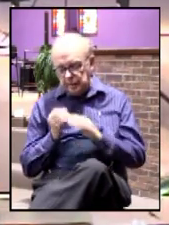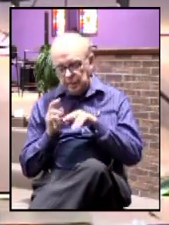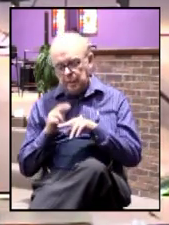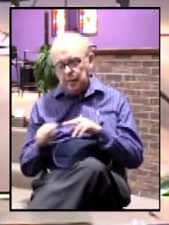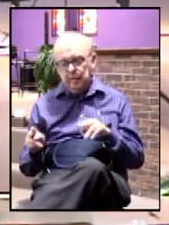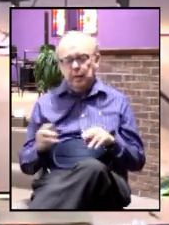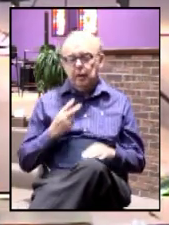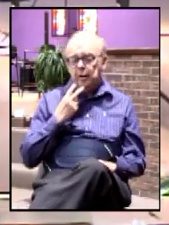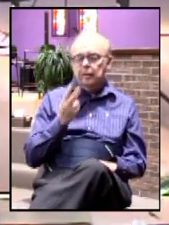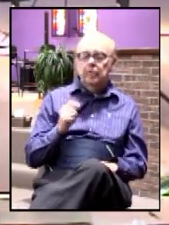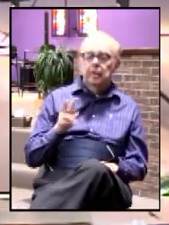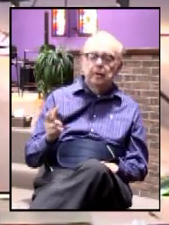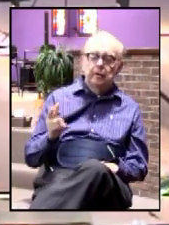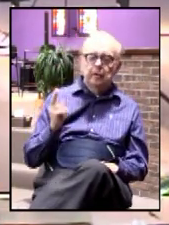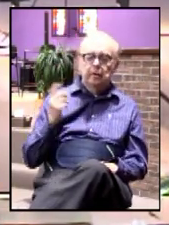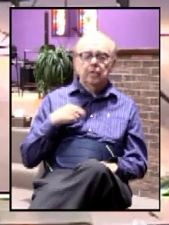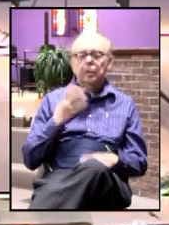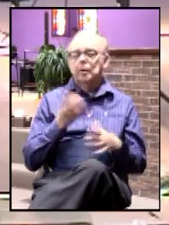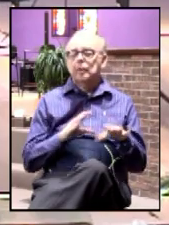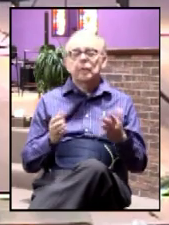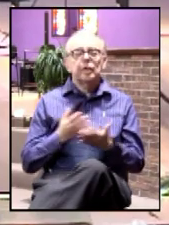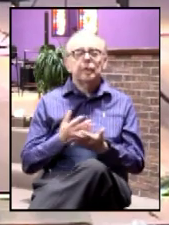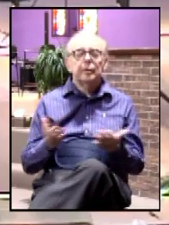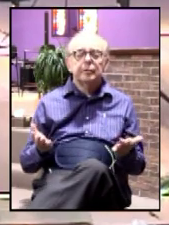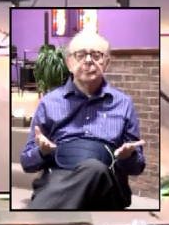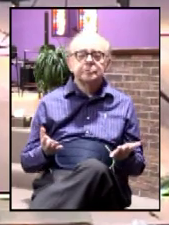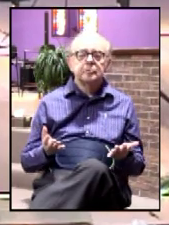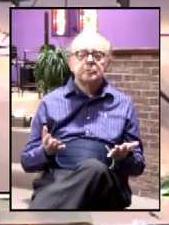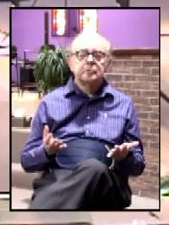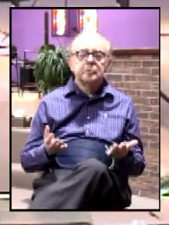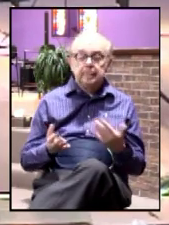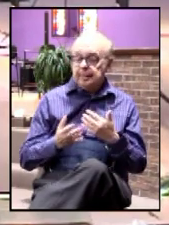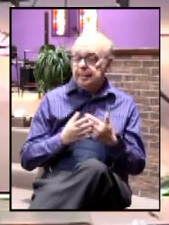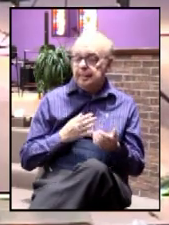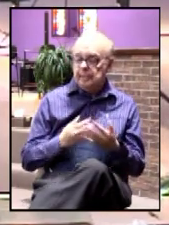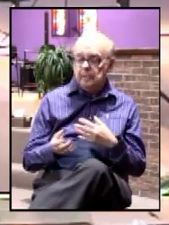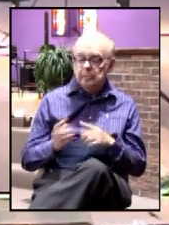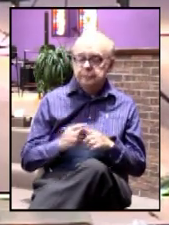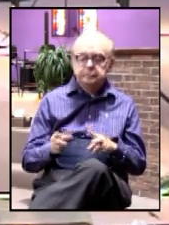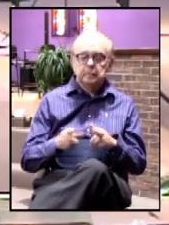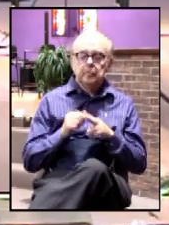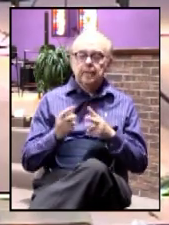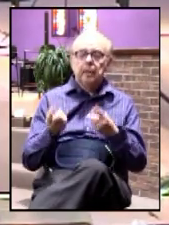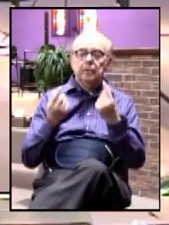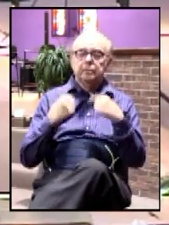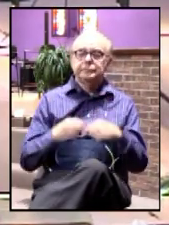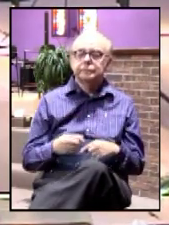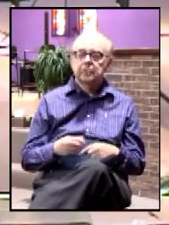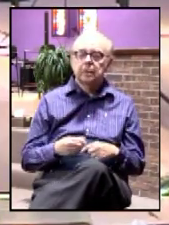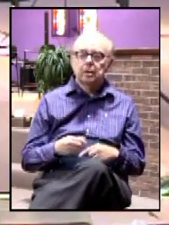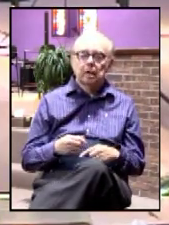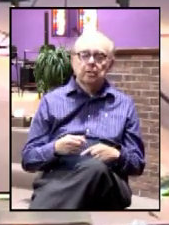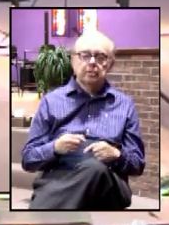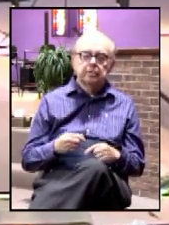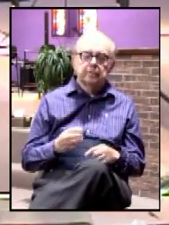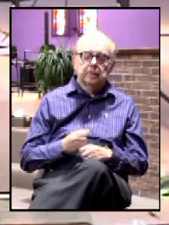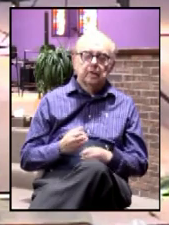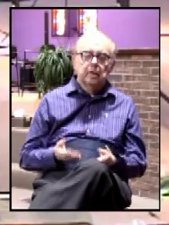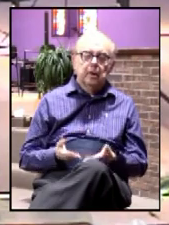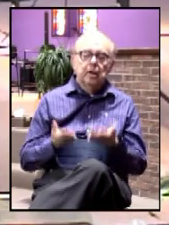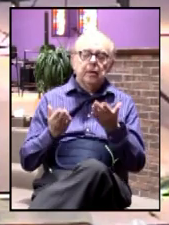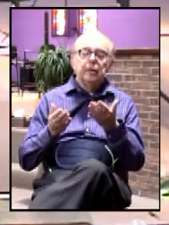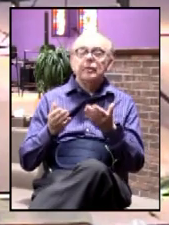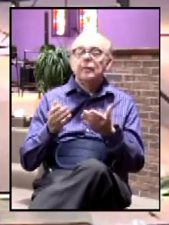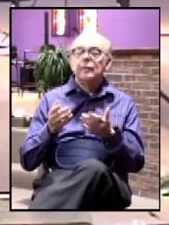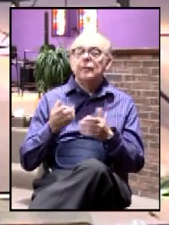could be sitting there watching on TV. You can do whatever you want to do. But you chose to come to get encouragement